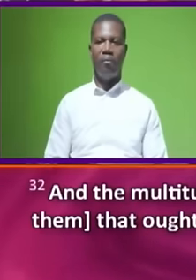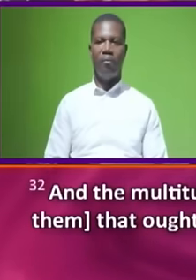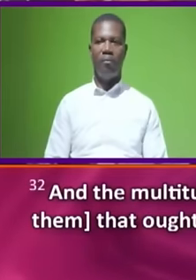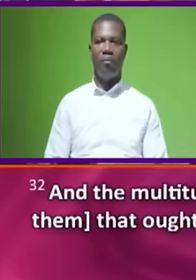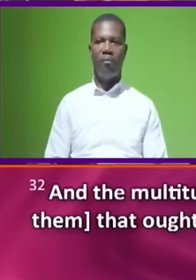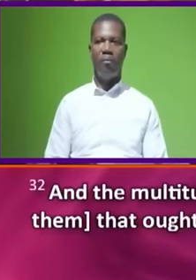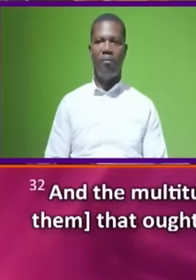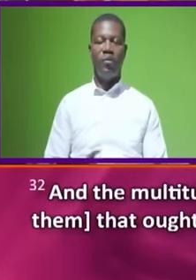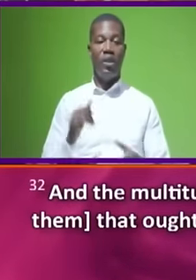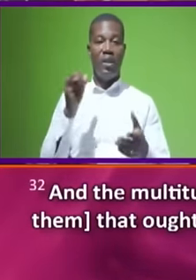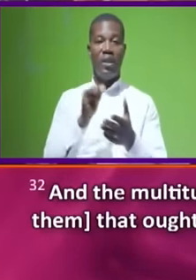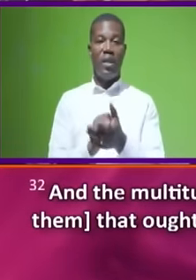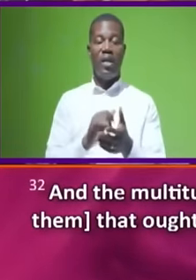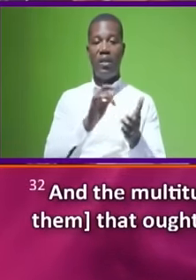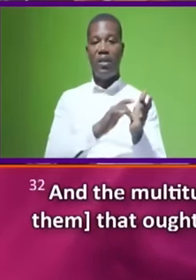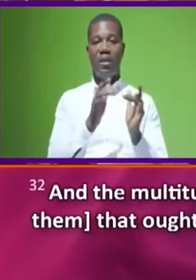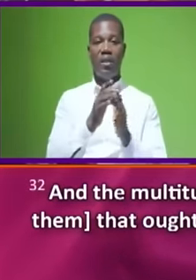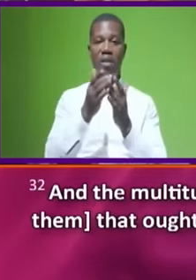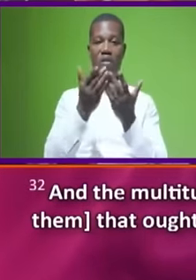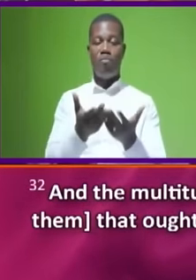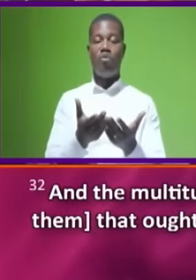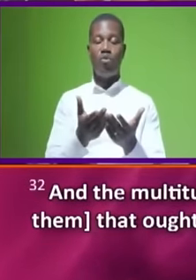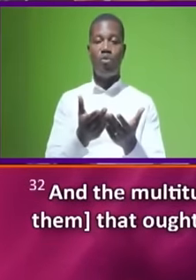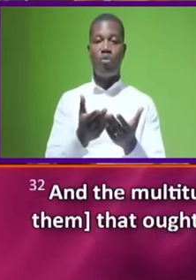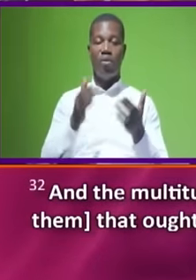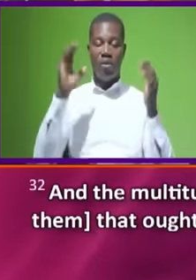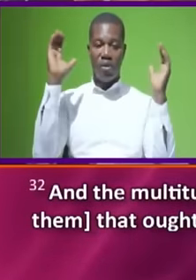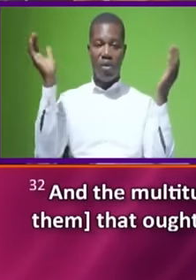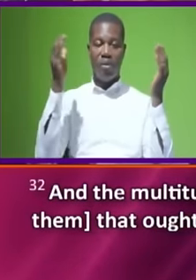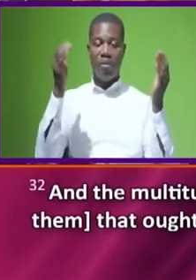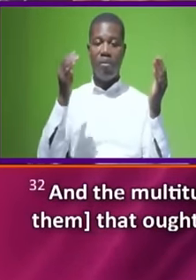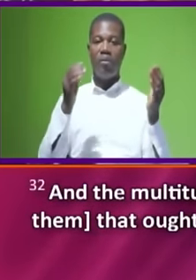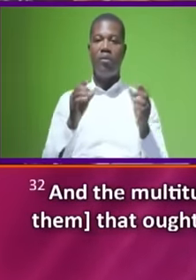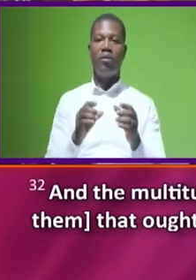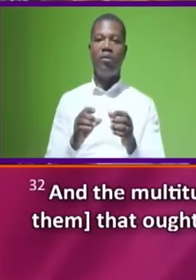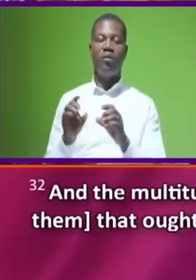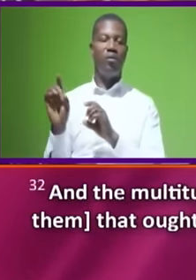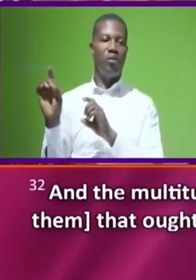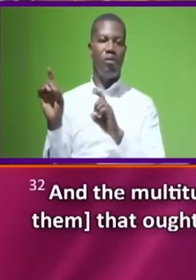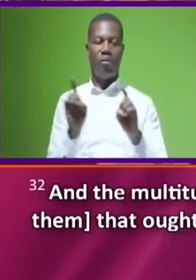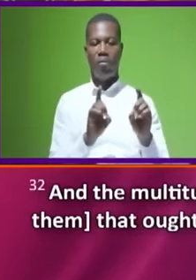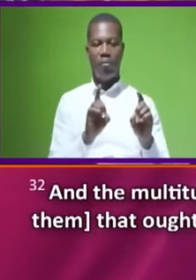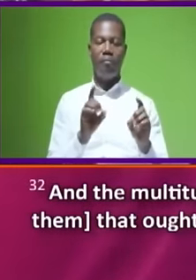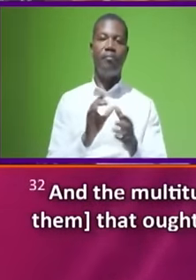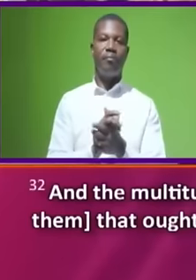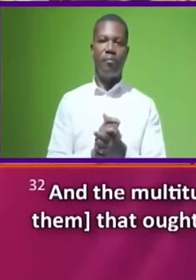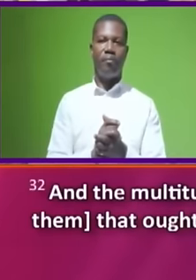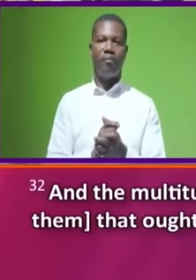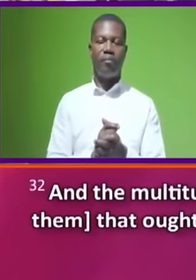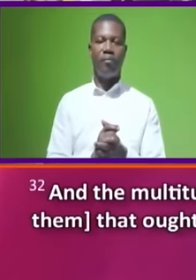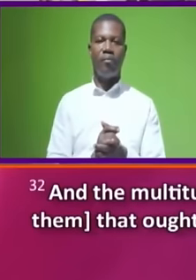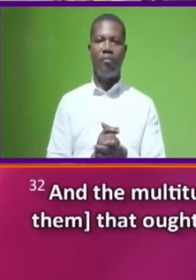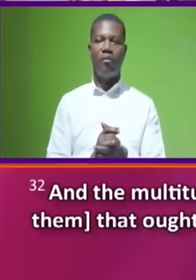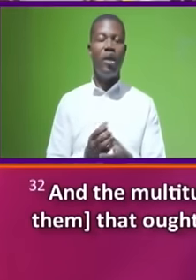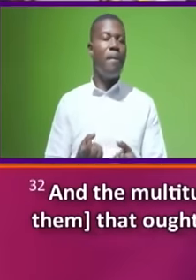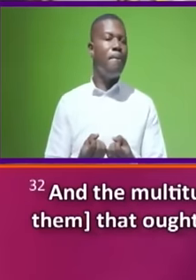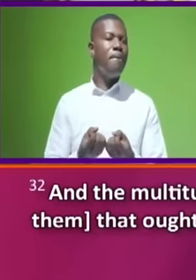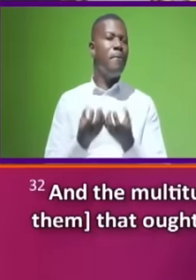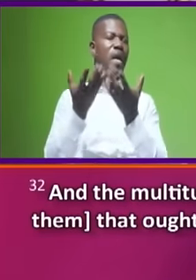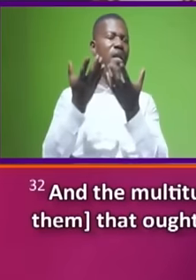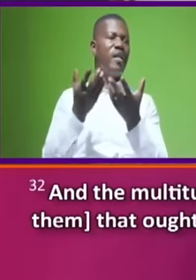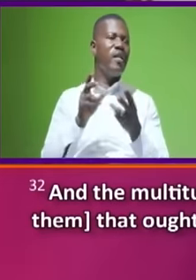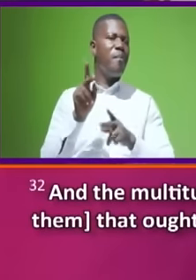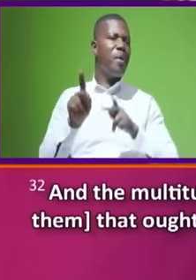When the Bible I fear, you know. This is the anniversary of the Bible days that we are celebrating.